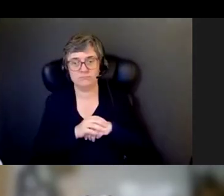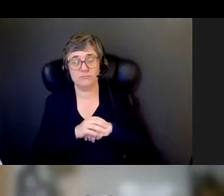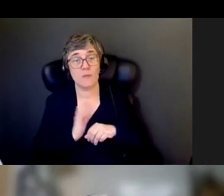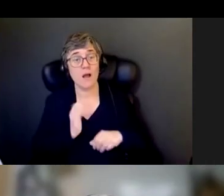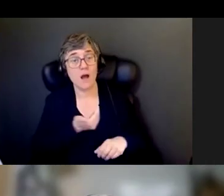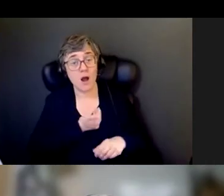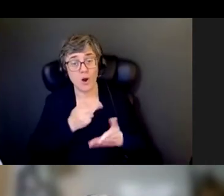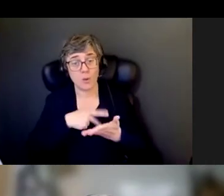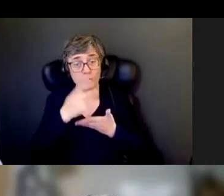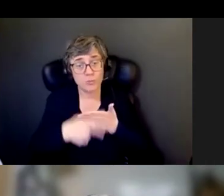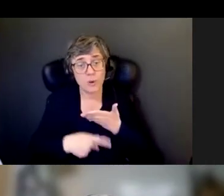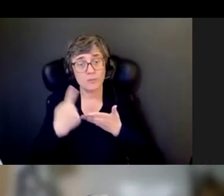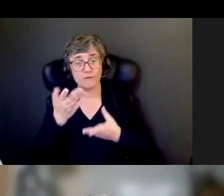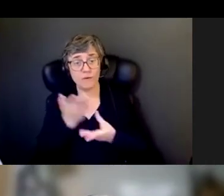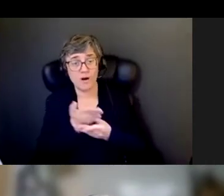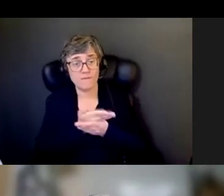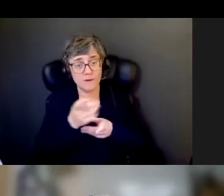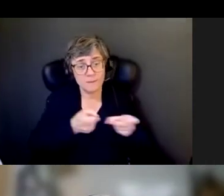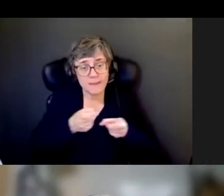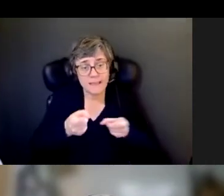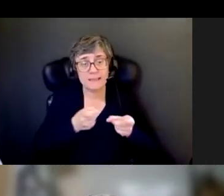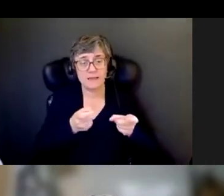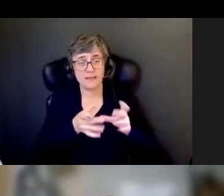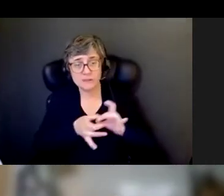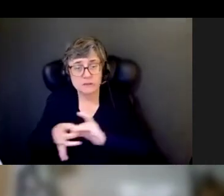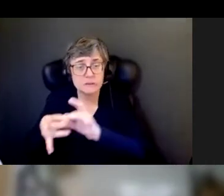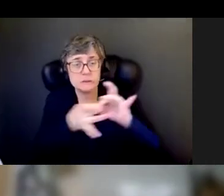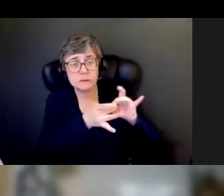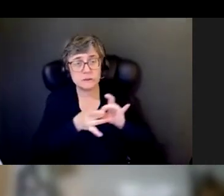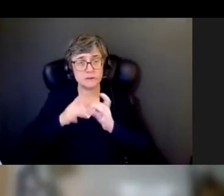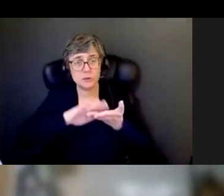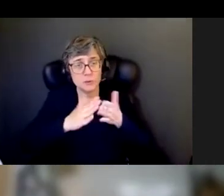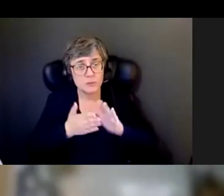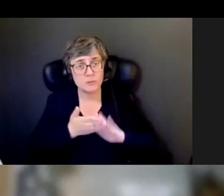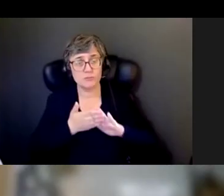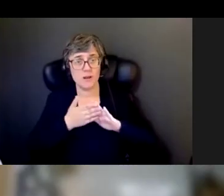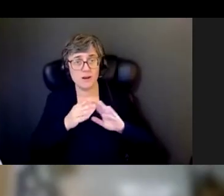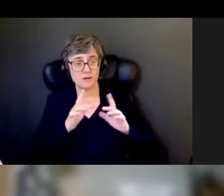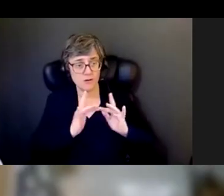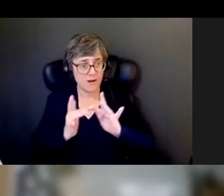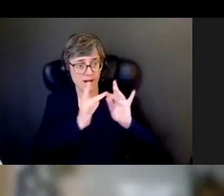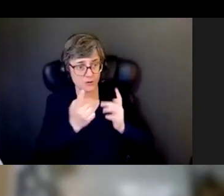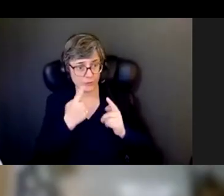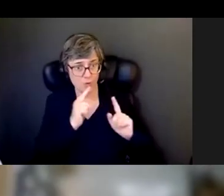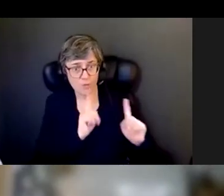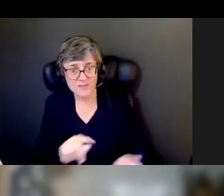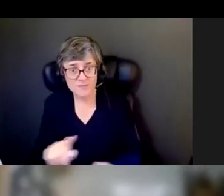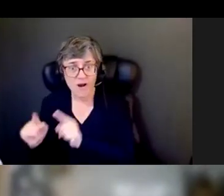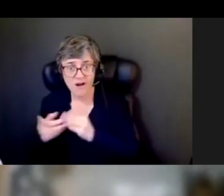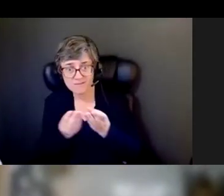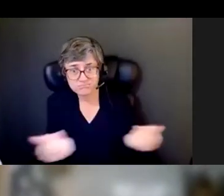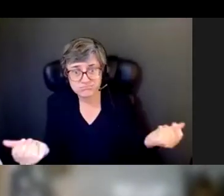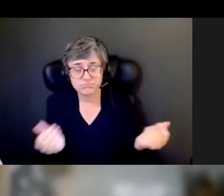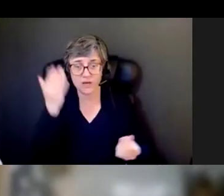over access to healthcare or supports. What is becoming increasingly clear is that coercive